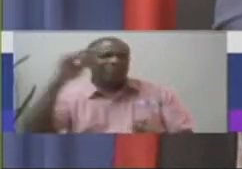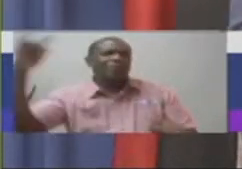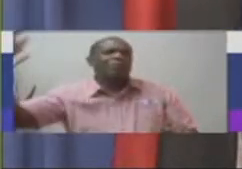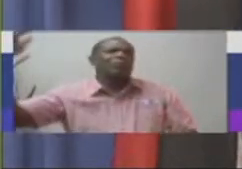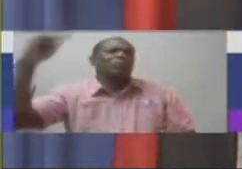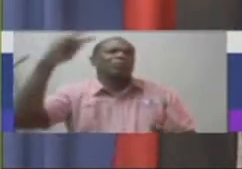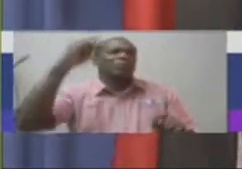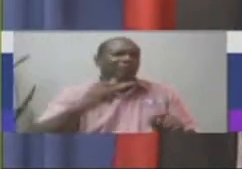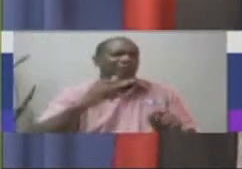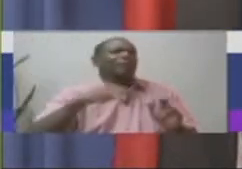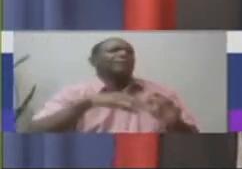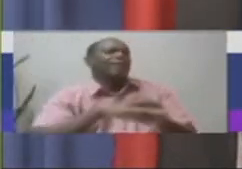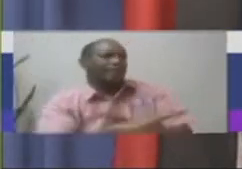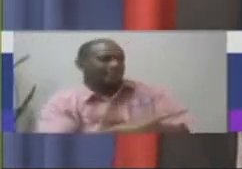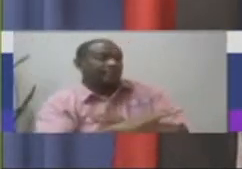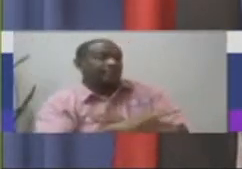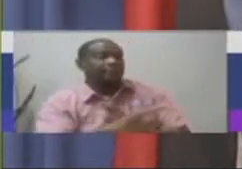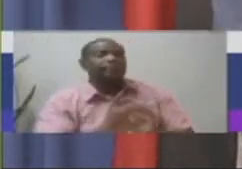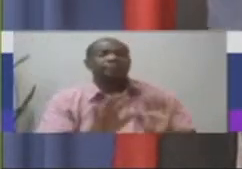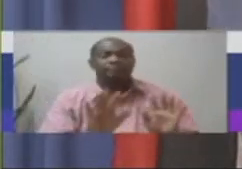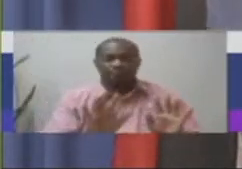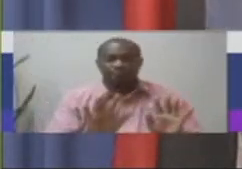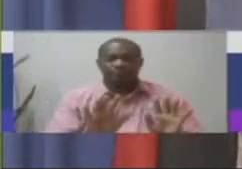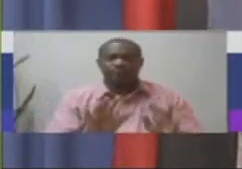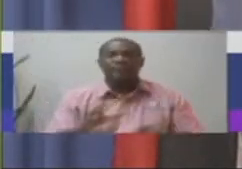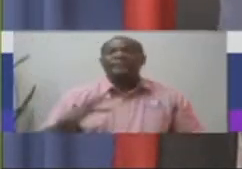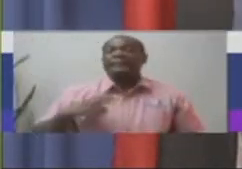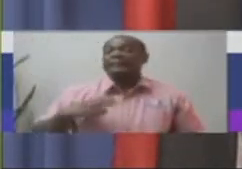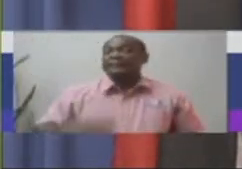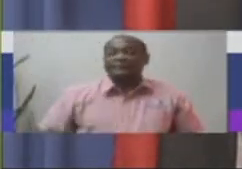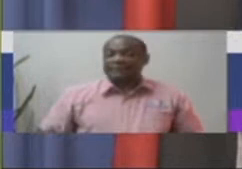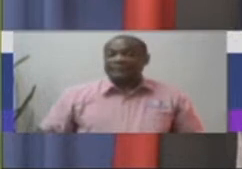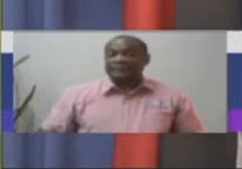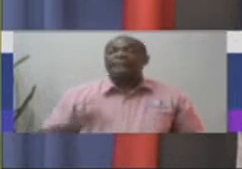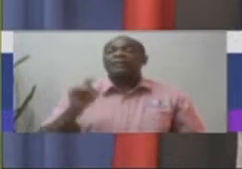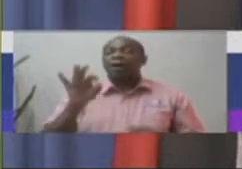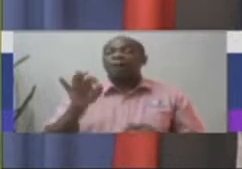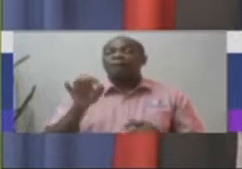A citizen of Trinidad and Tobago who is not vaccinated